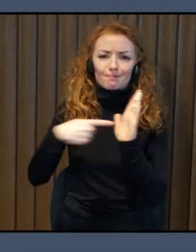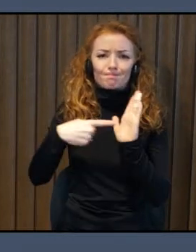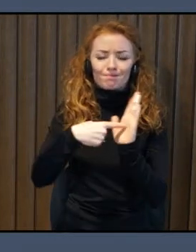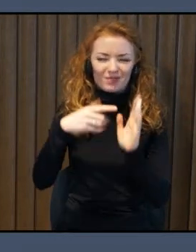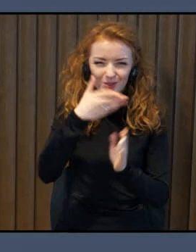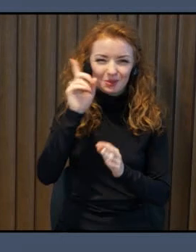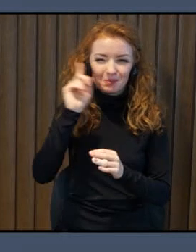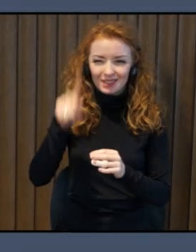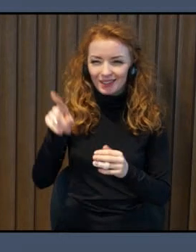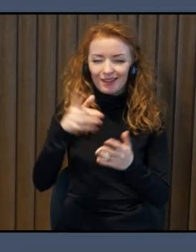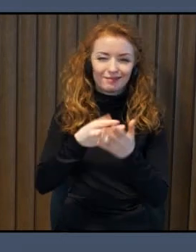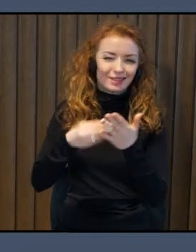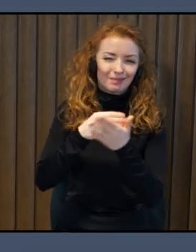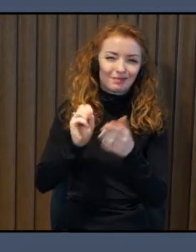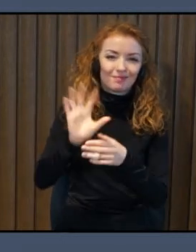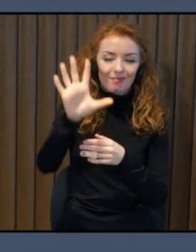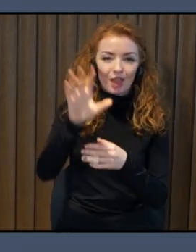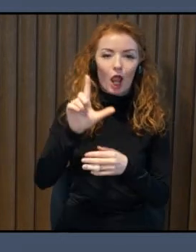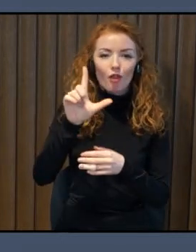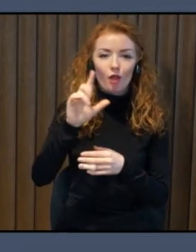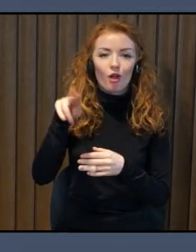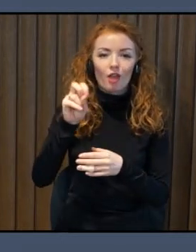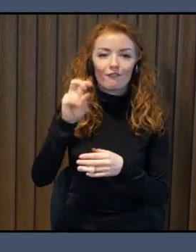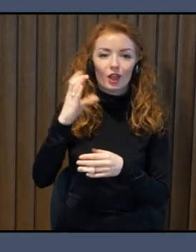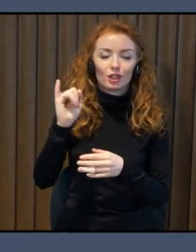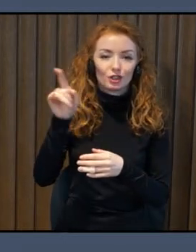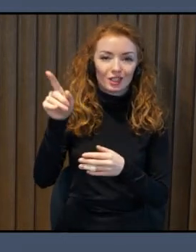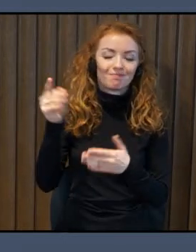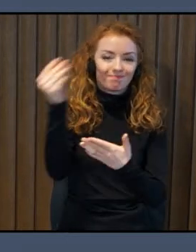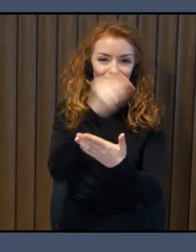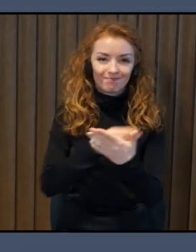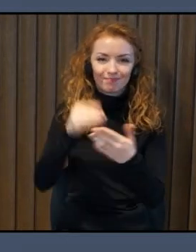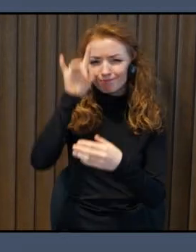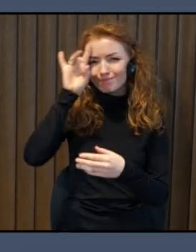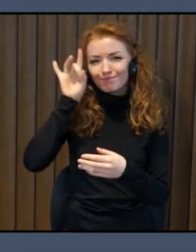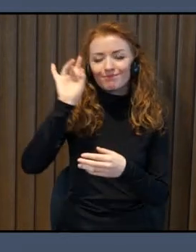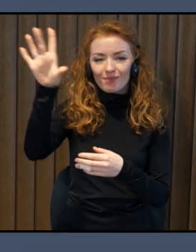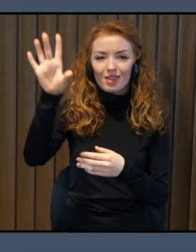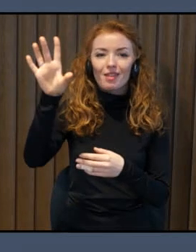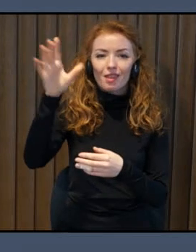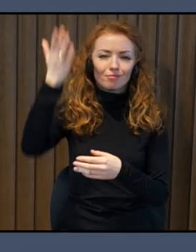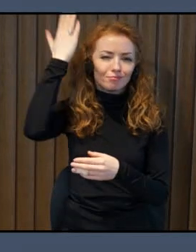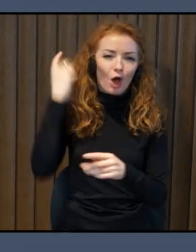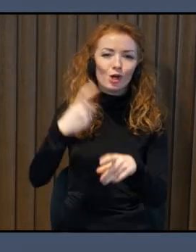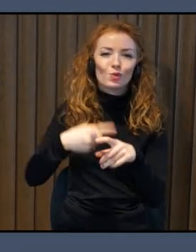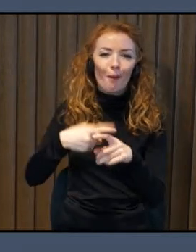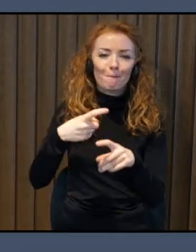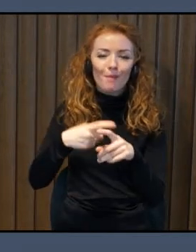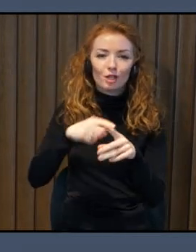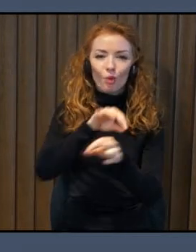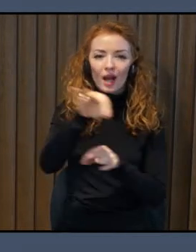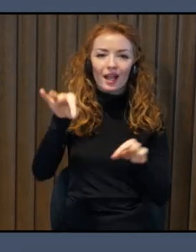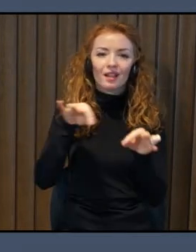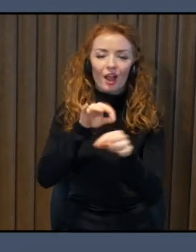to standardize us. For example, you know this Leonardo da Vinci painting, drawing, which is